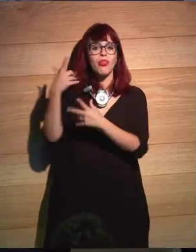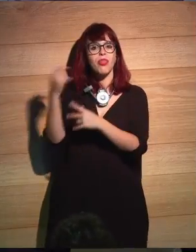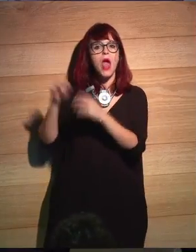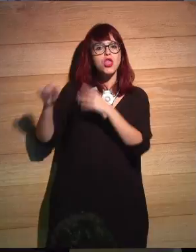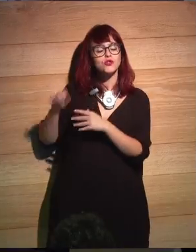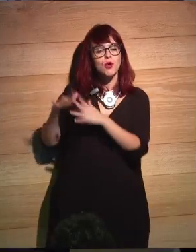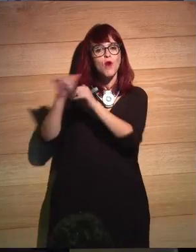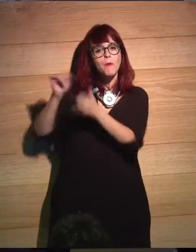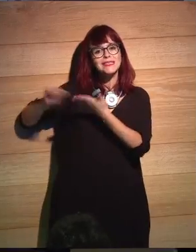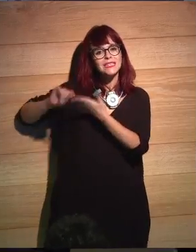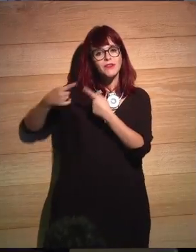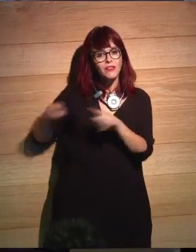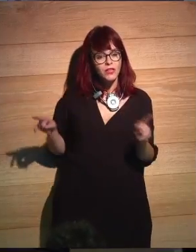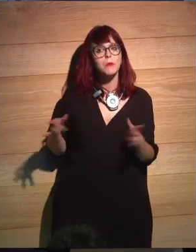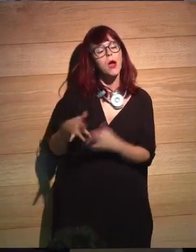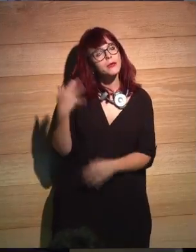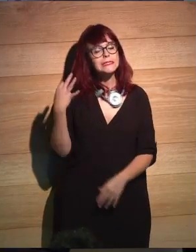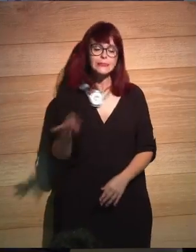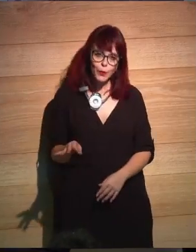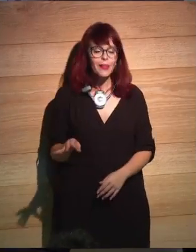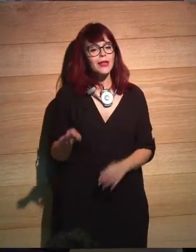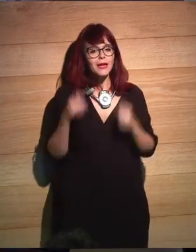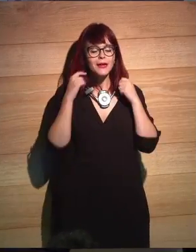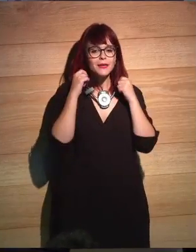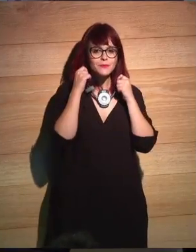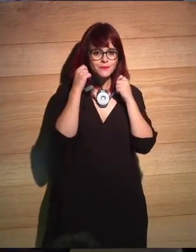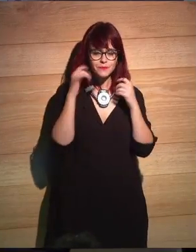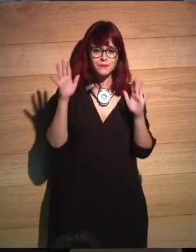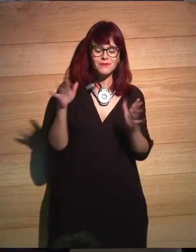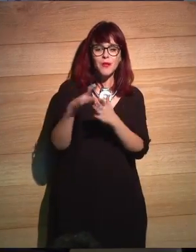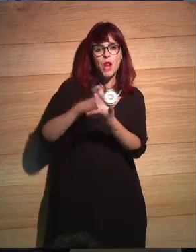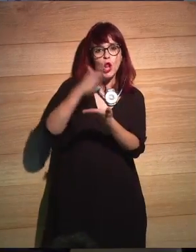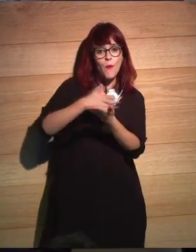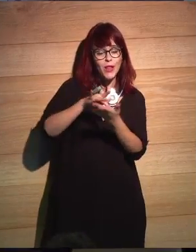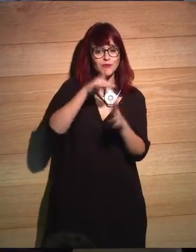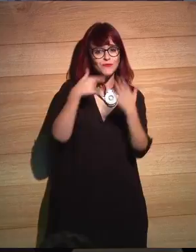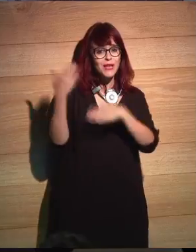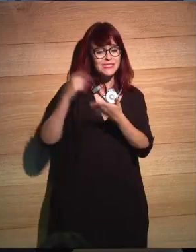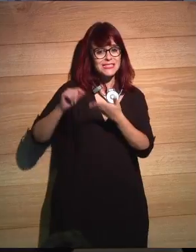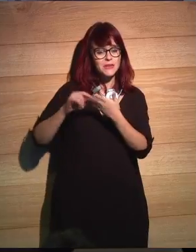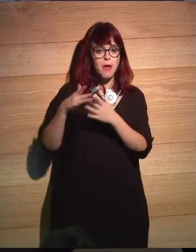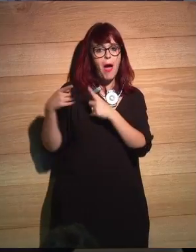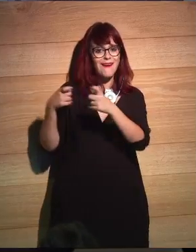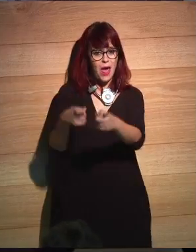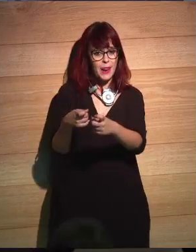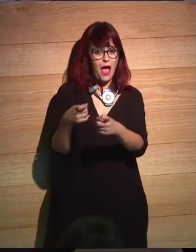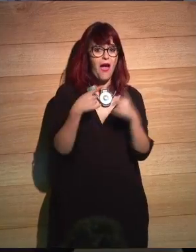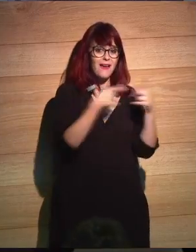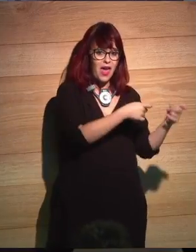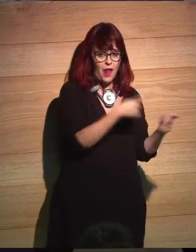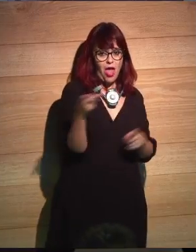Everything is possible, but I think that the novels that were written in between the wars, they were very much